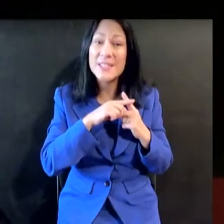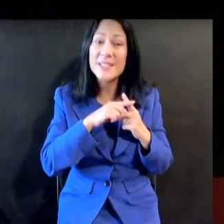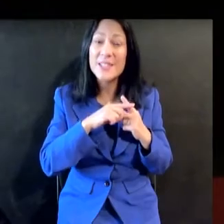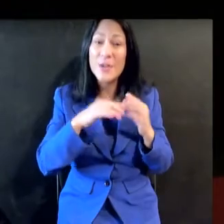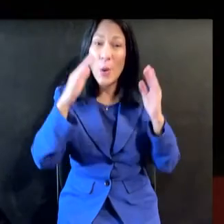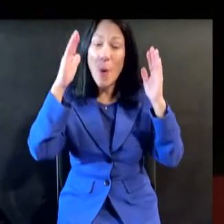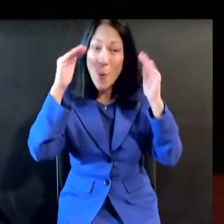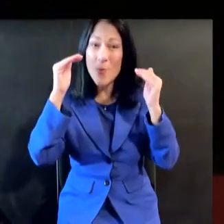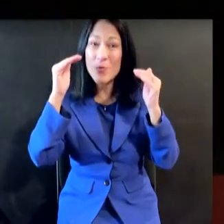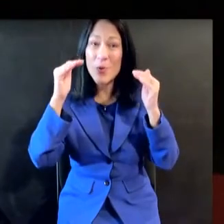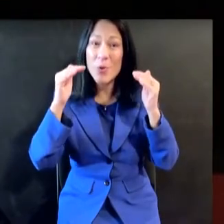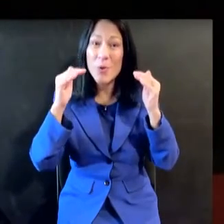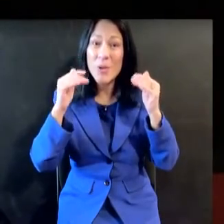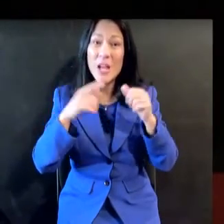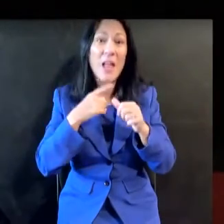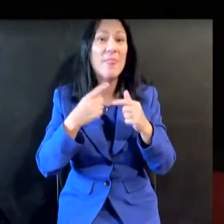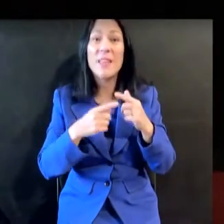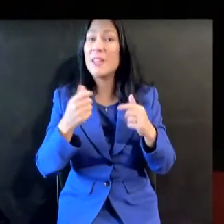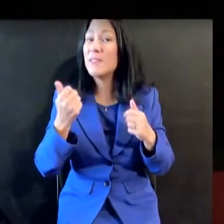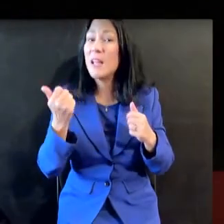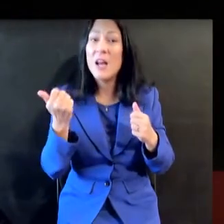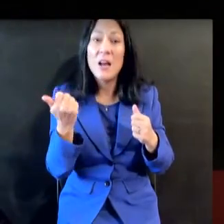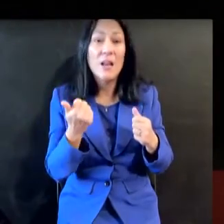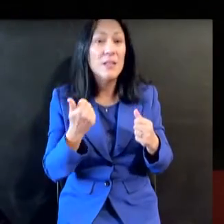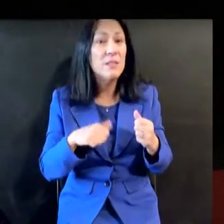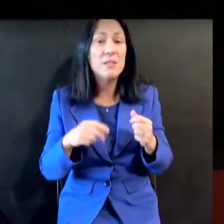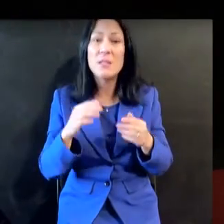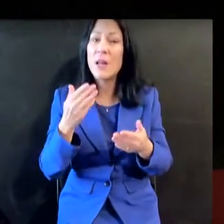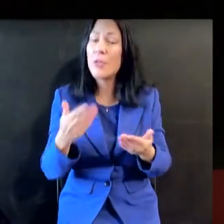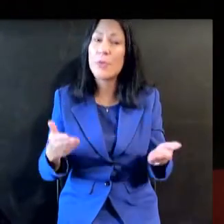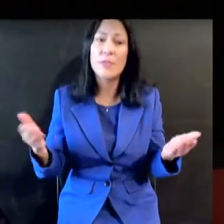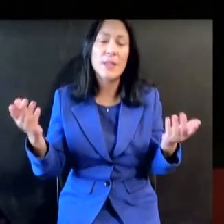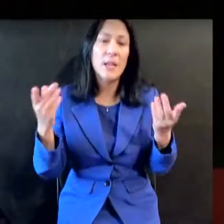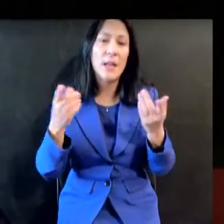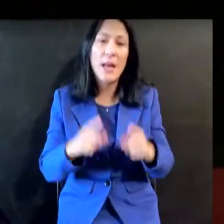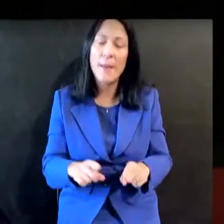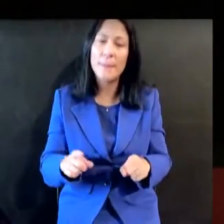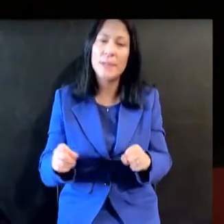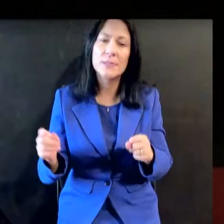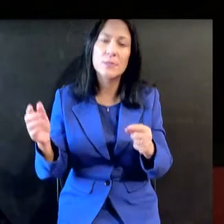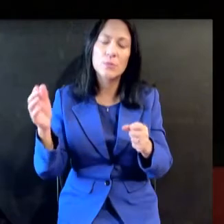tunnel, then something happens that just smacks us right back down.